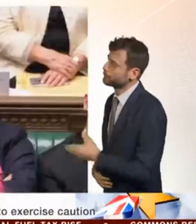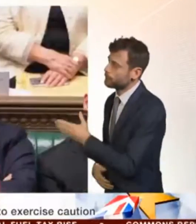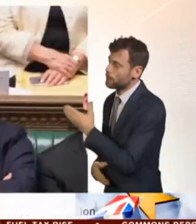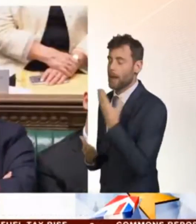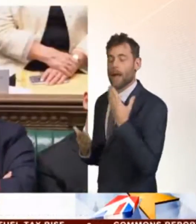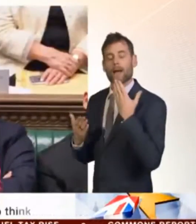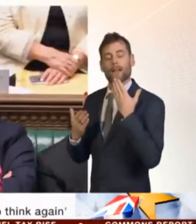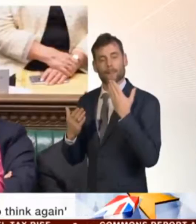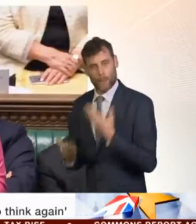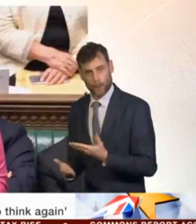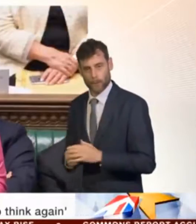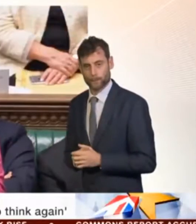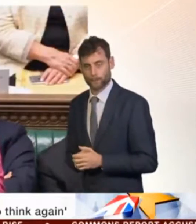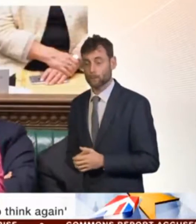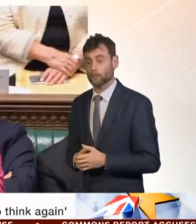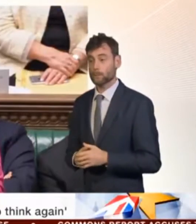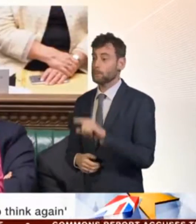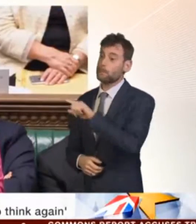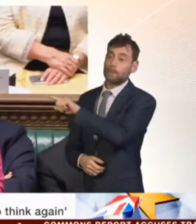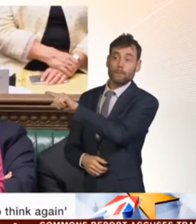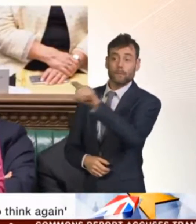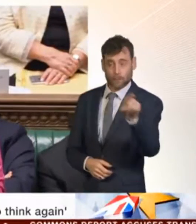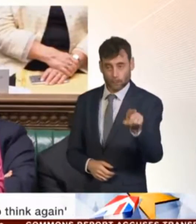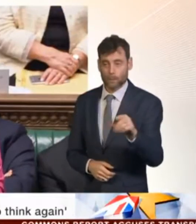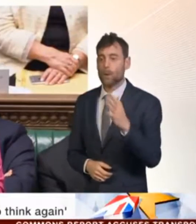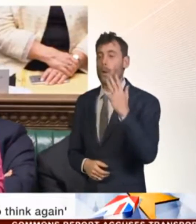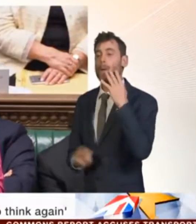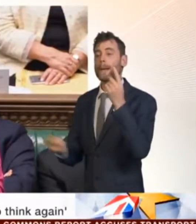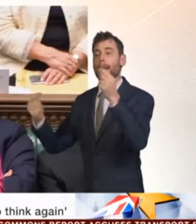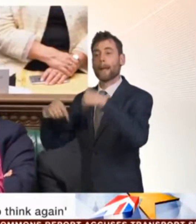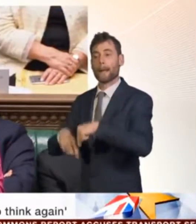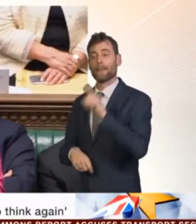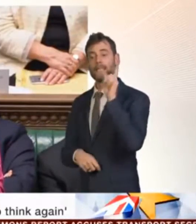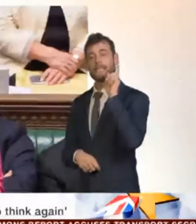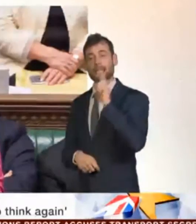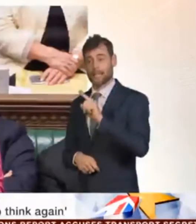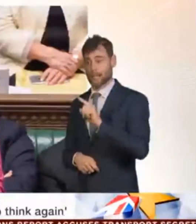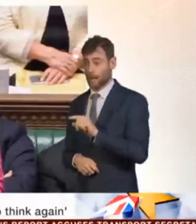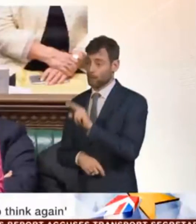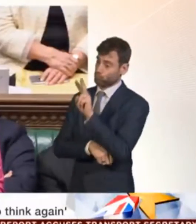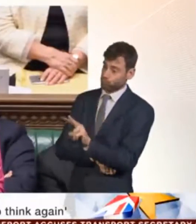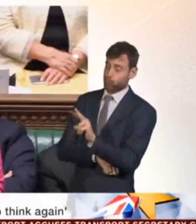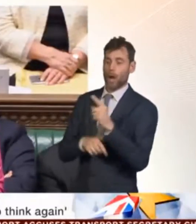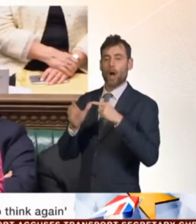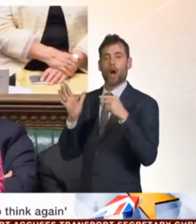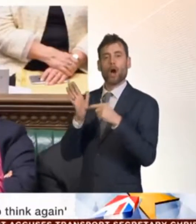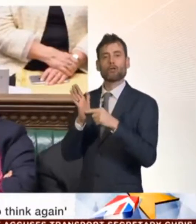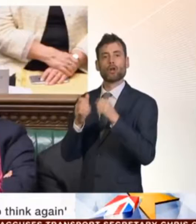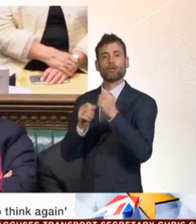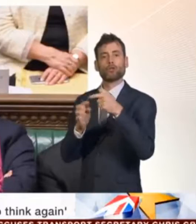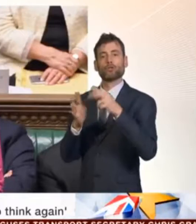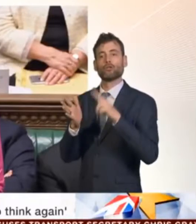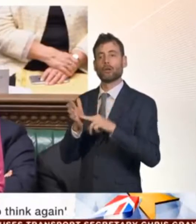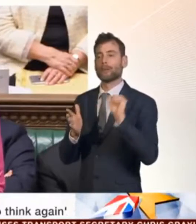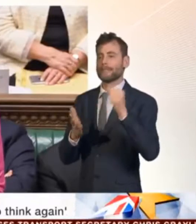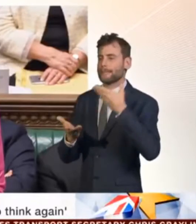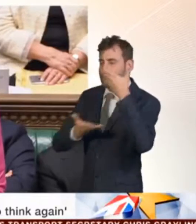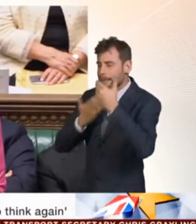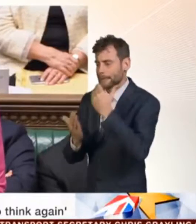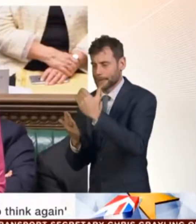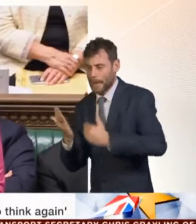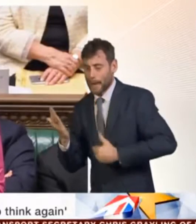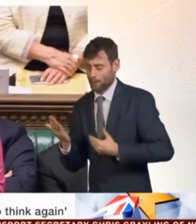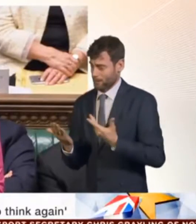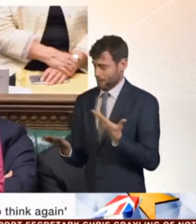Speaker. Anyone present in the chamber for the Attorney-General's statement and his subsequent responses to questions can be in